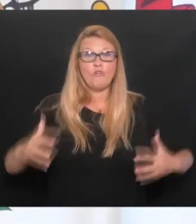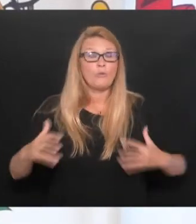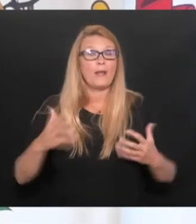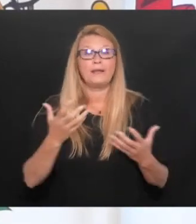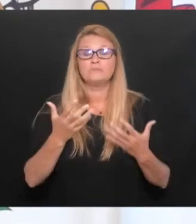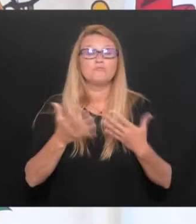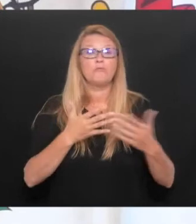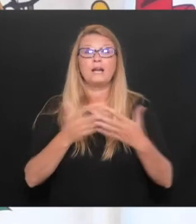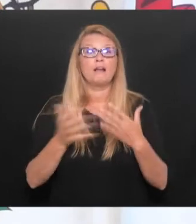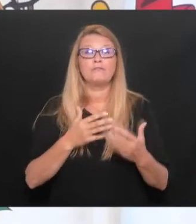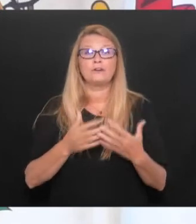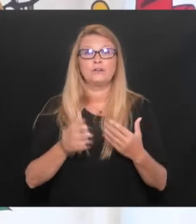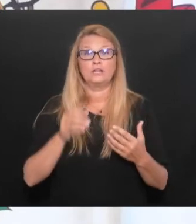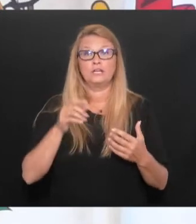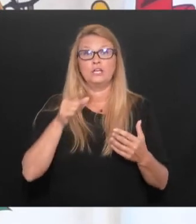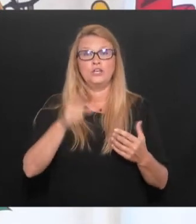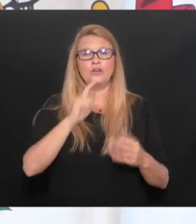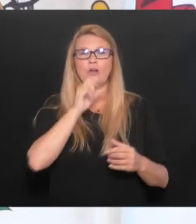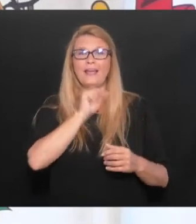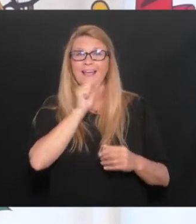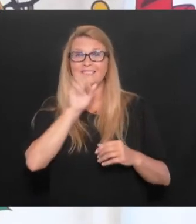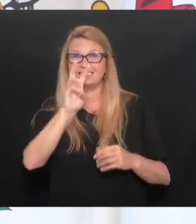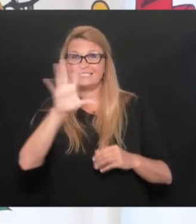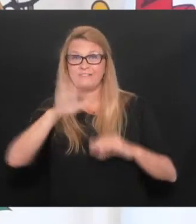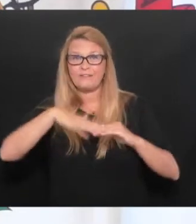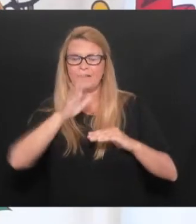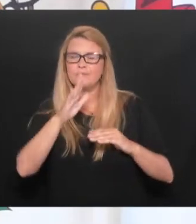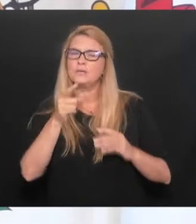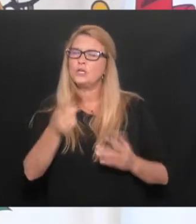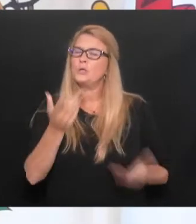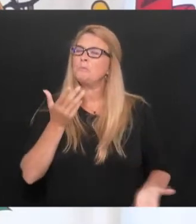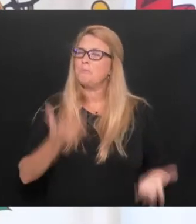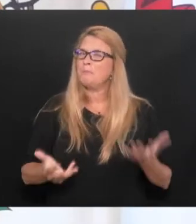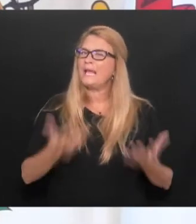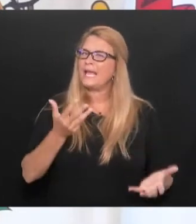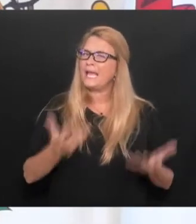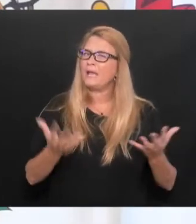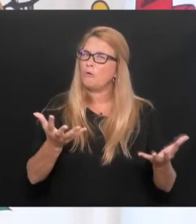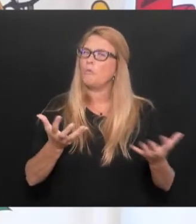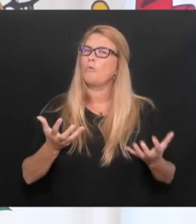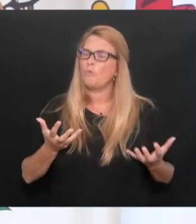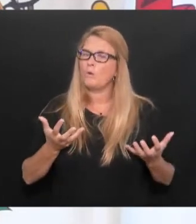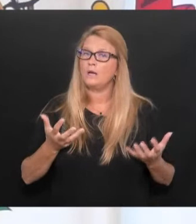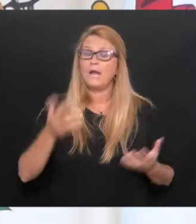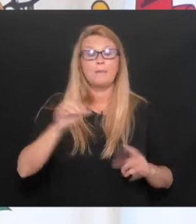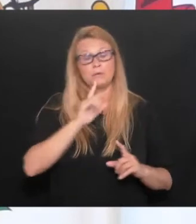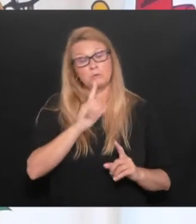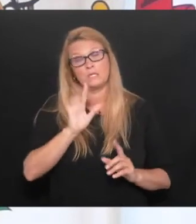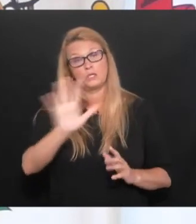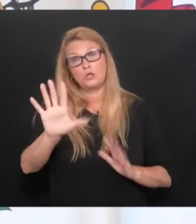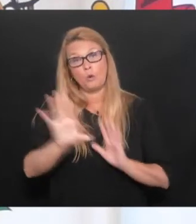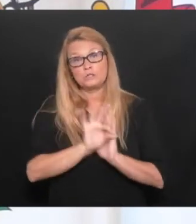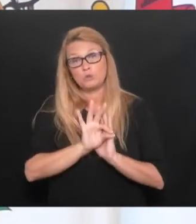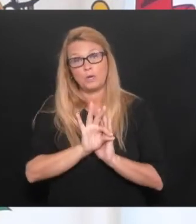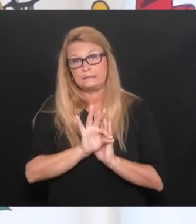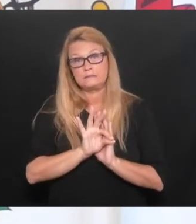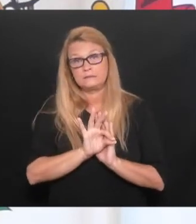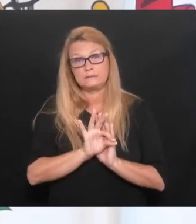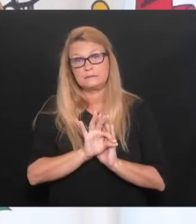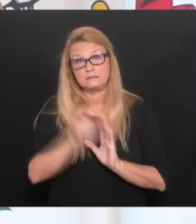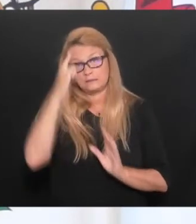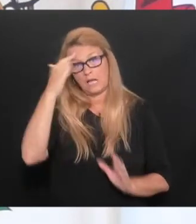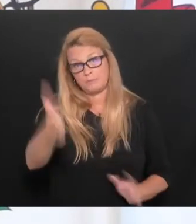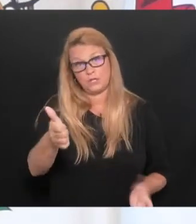if you're that and over 65, you may want to consider, and it's your choice. It's your choice